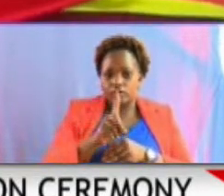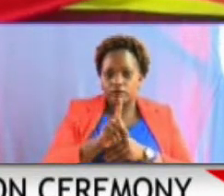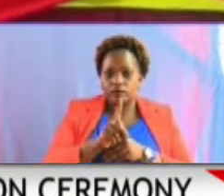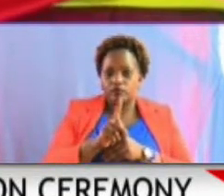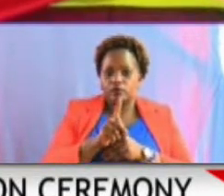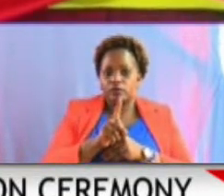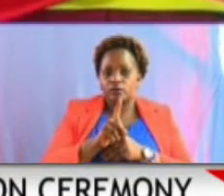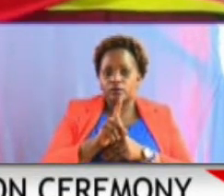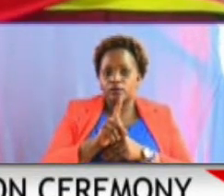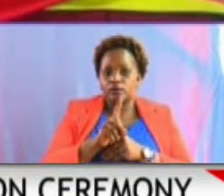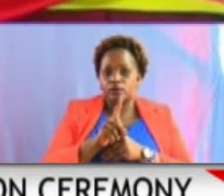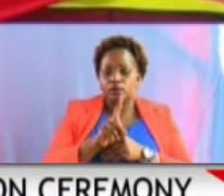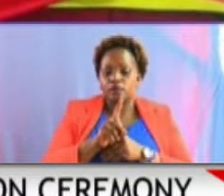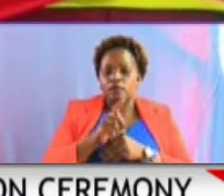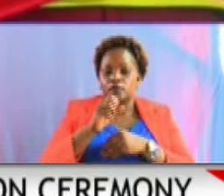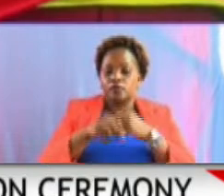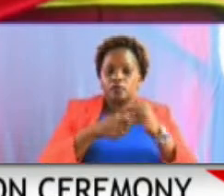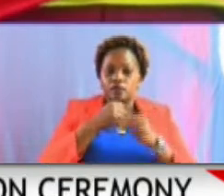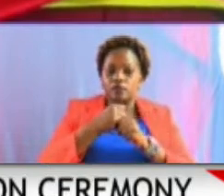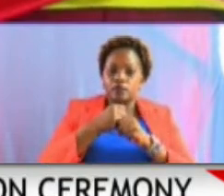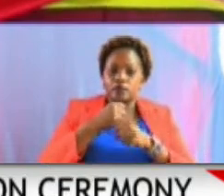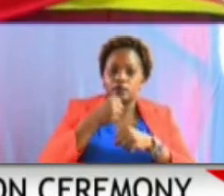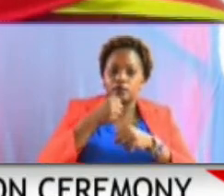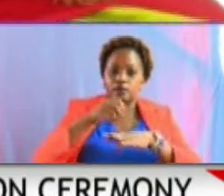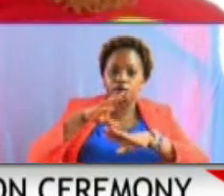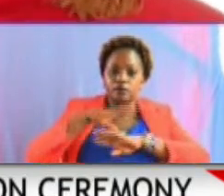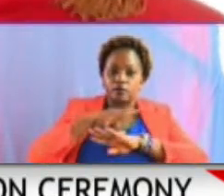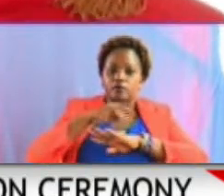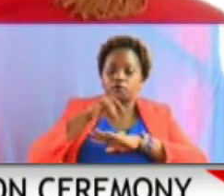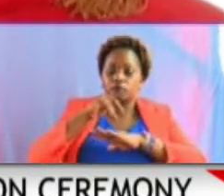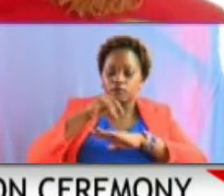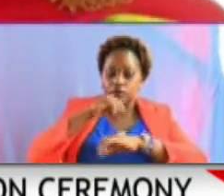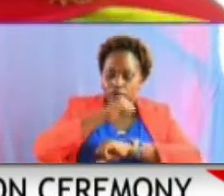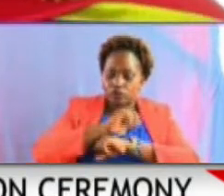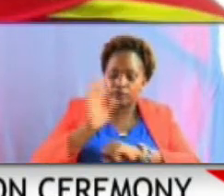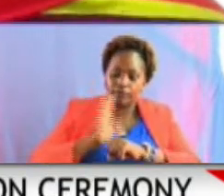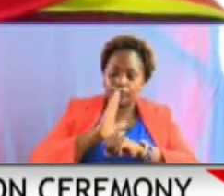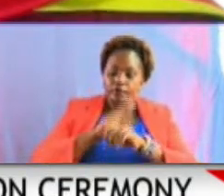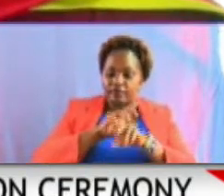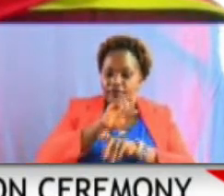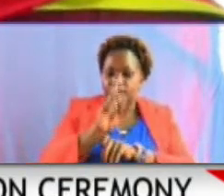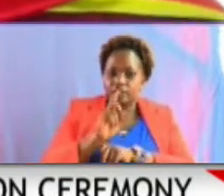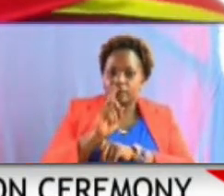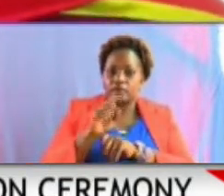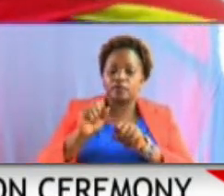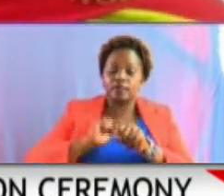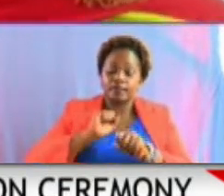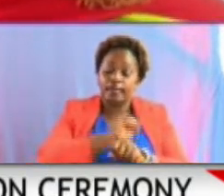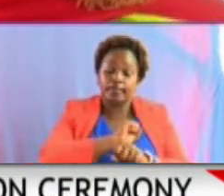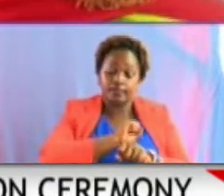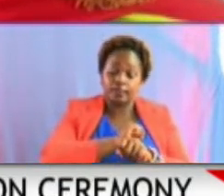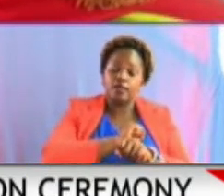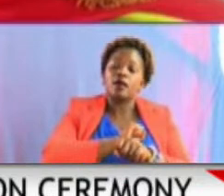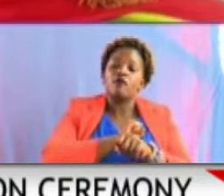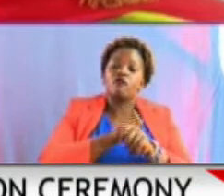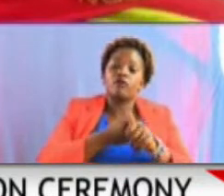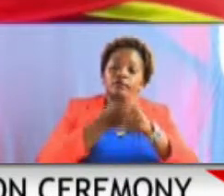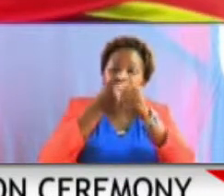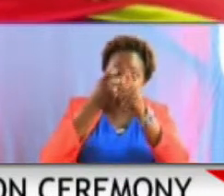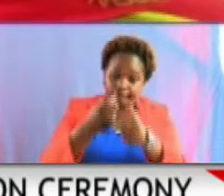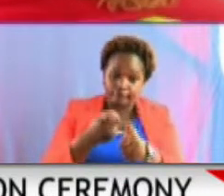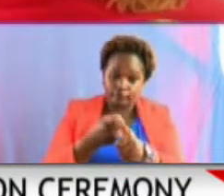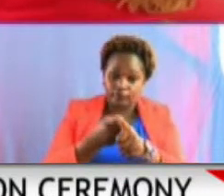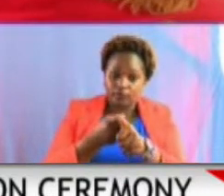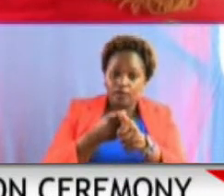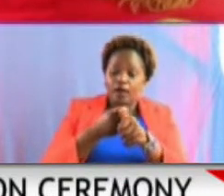2020-2021 academic year satisfied the School Board of Examiners and the Senate for the conferment of